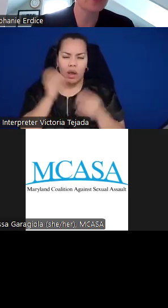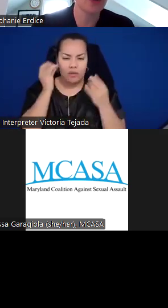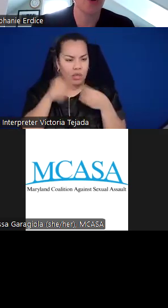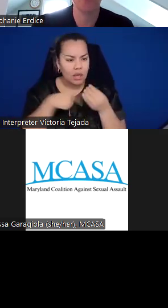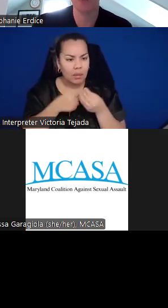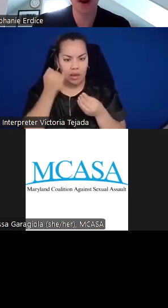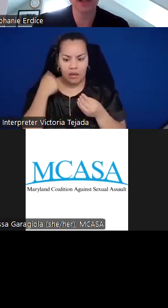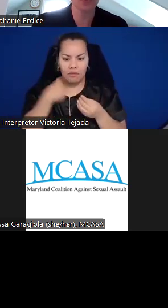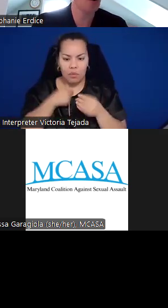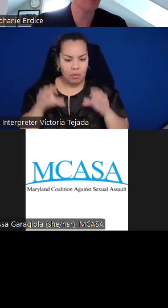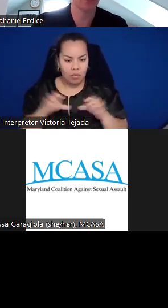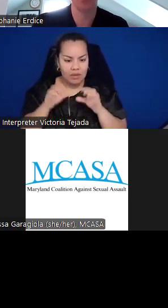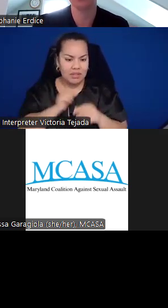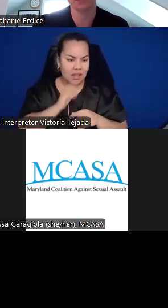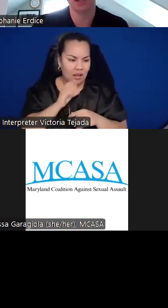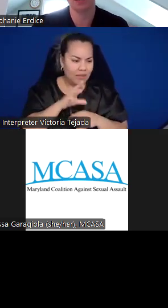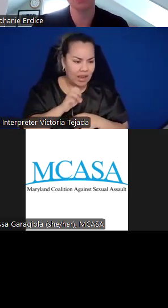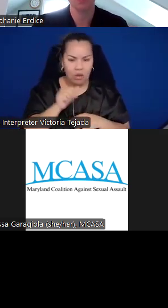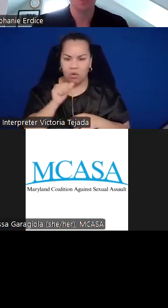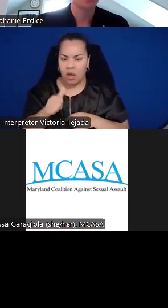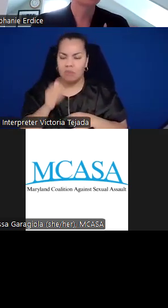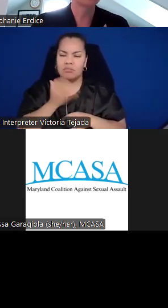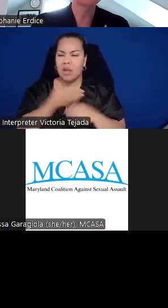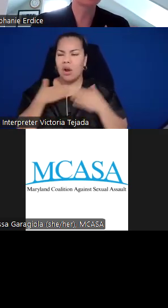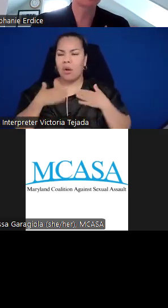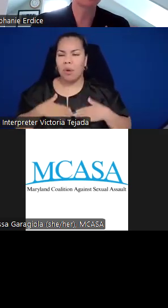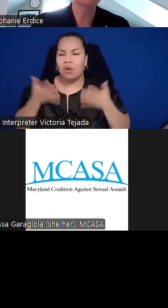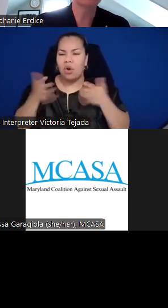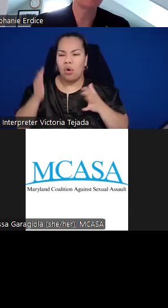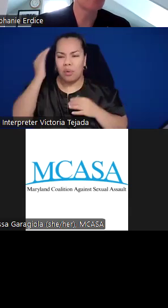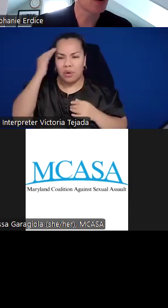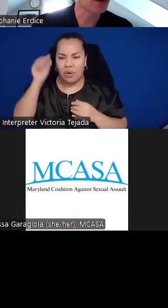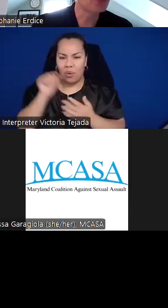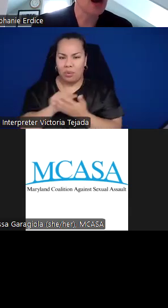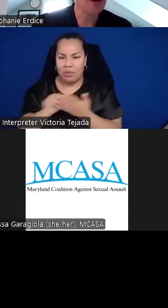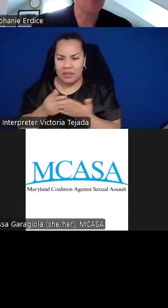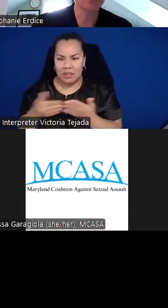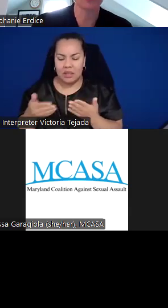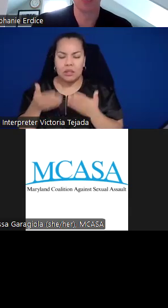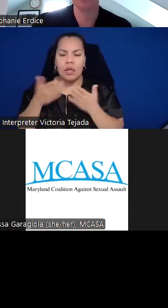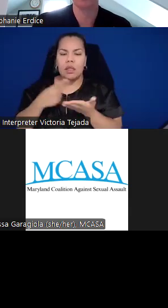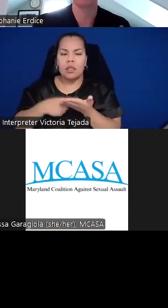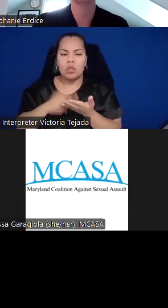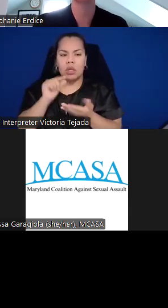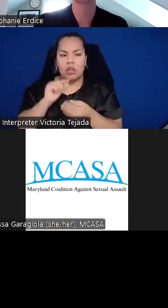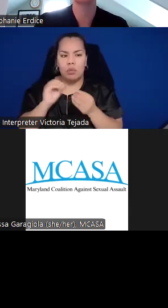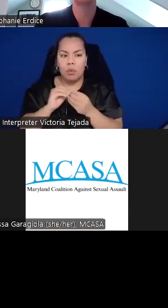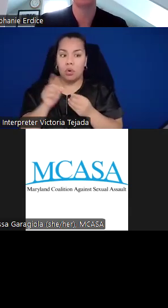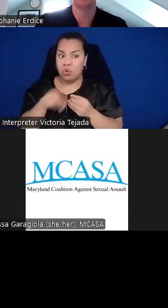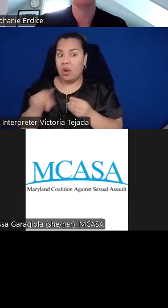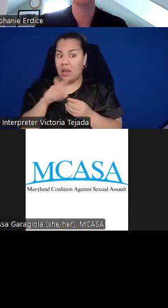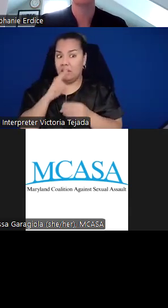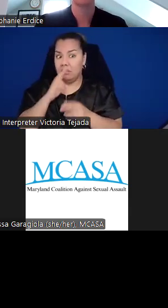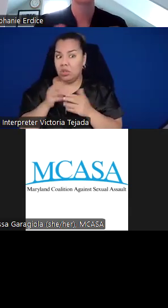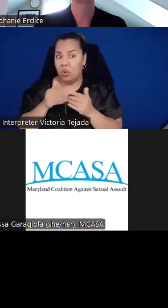We already know. Our bodies already know these things. So let's talk a little bit more. You got almost all of them. I think this